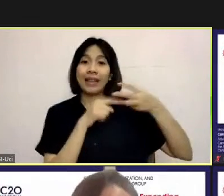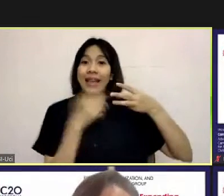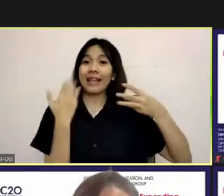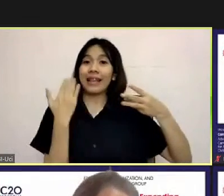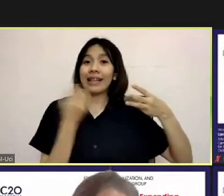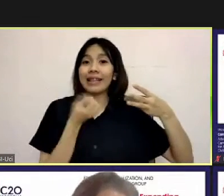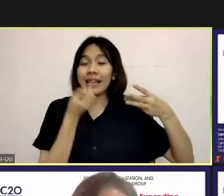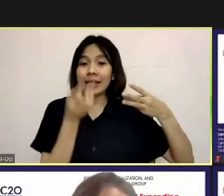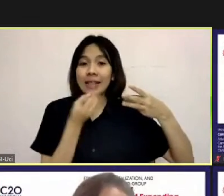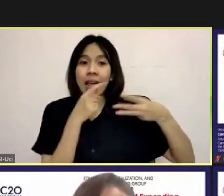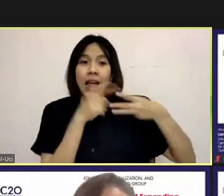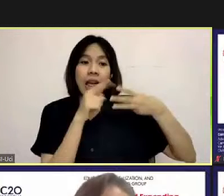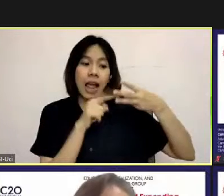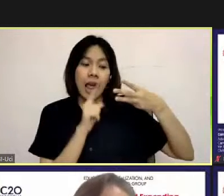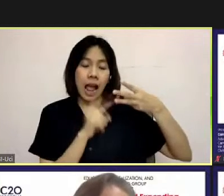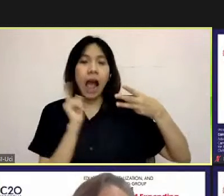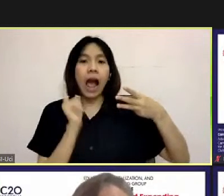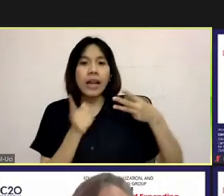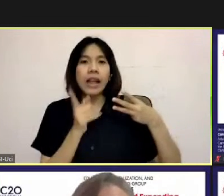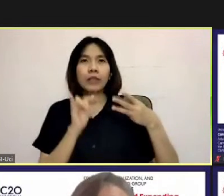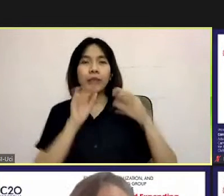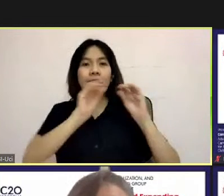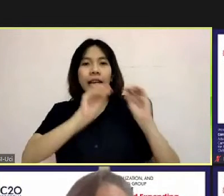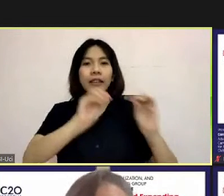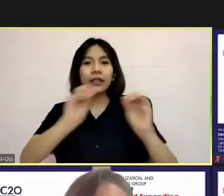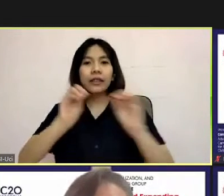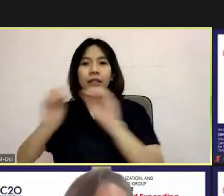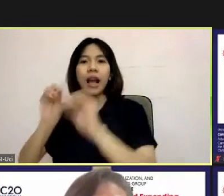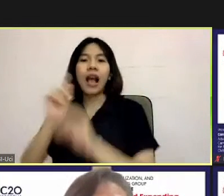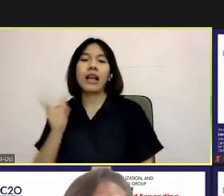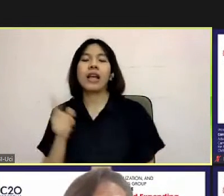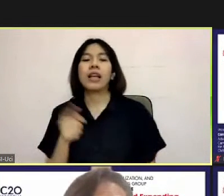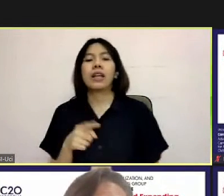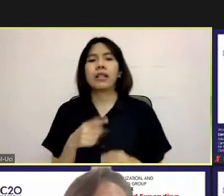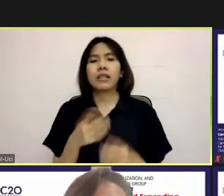three, there is